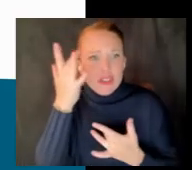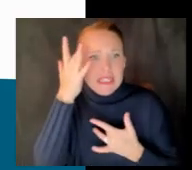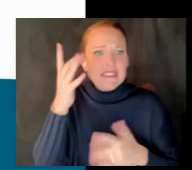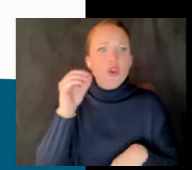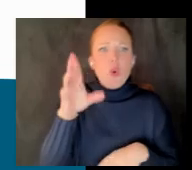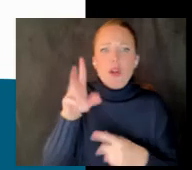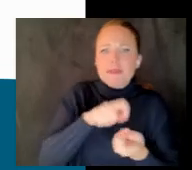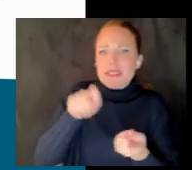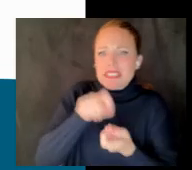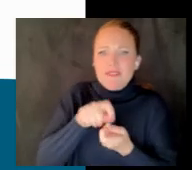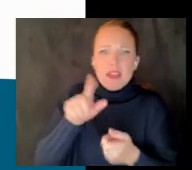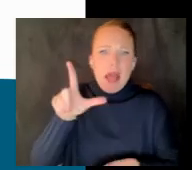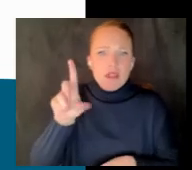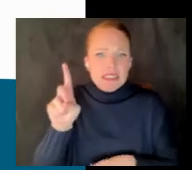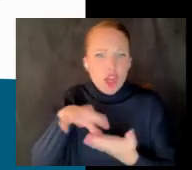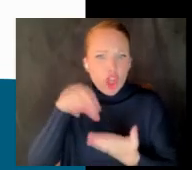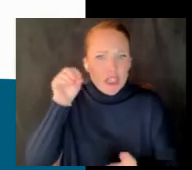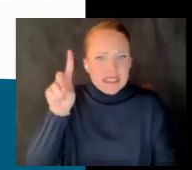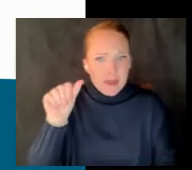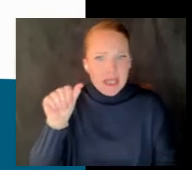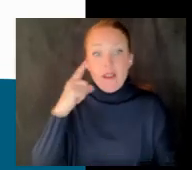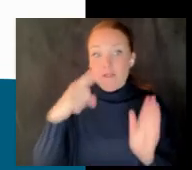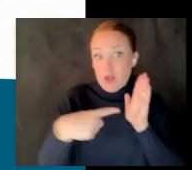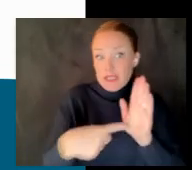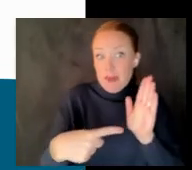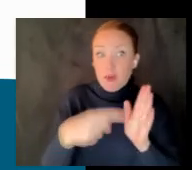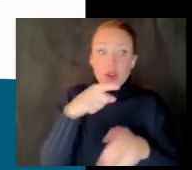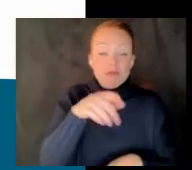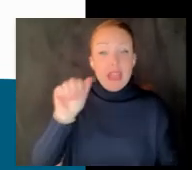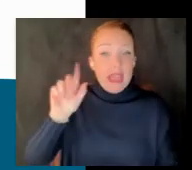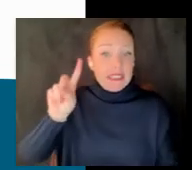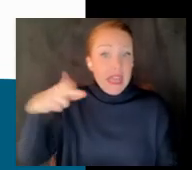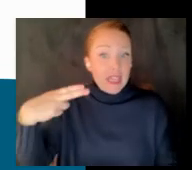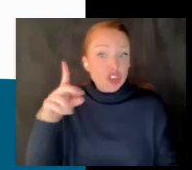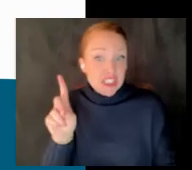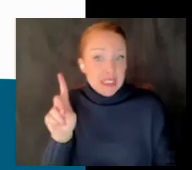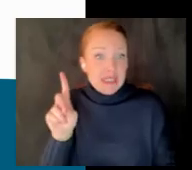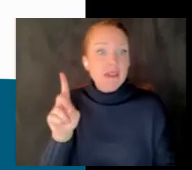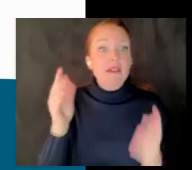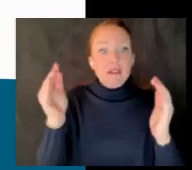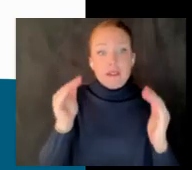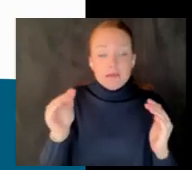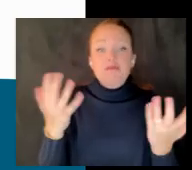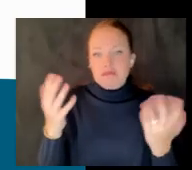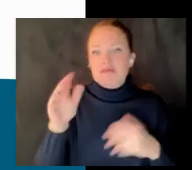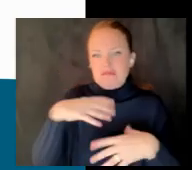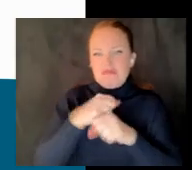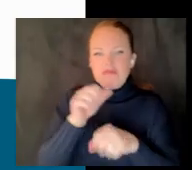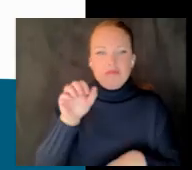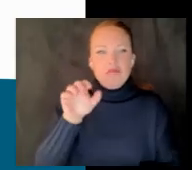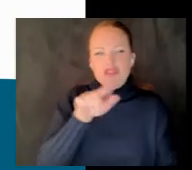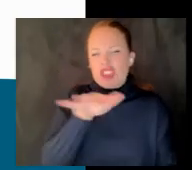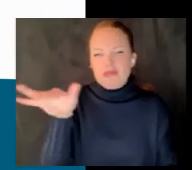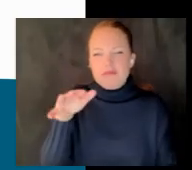specific learning disability. Some examples of a mental impairment may be attention deficit hyperactivity disorder, commonly known as